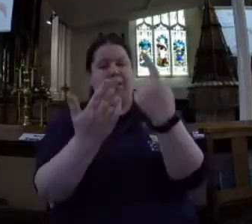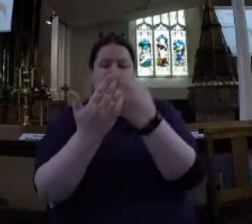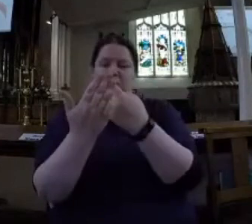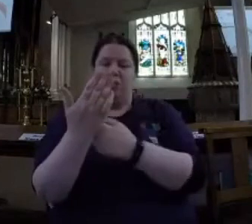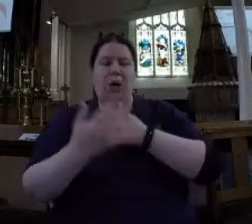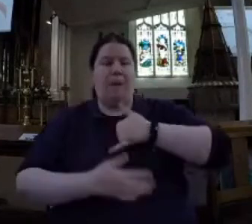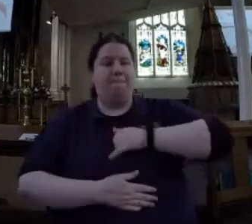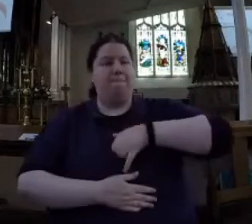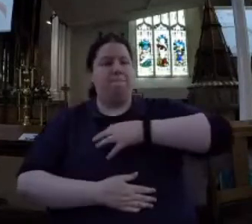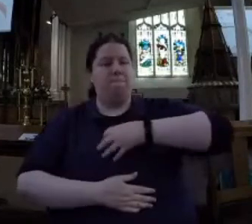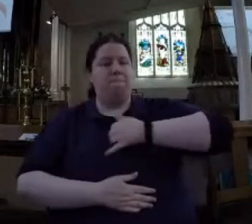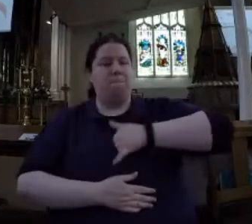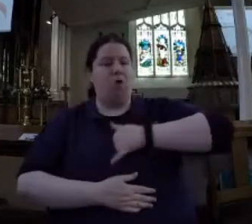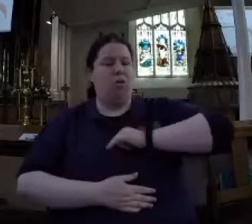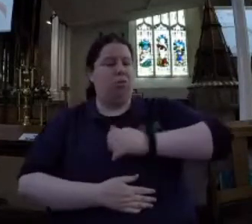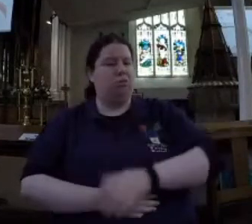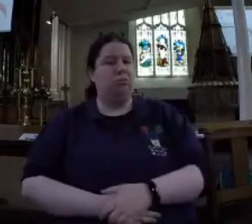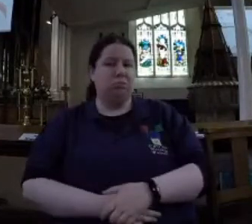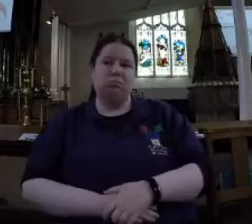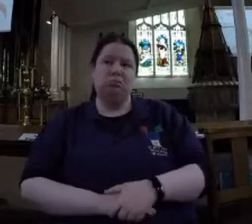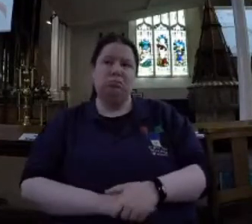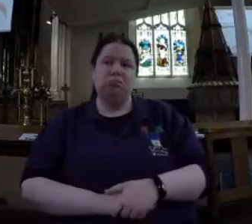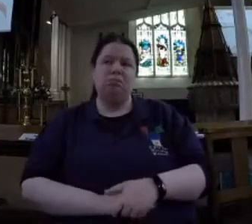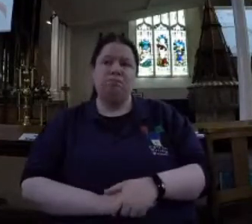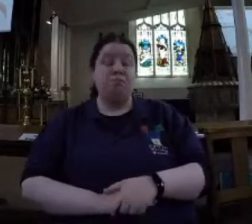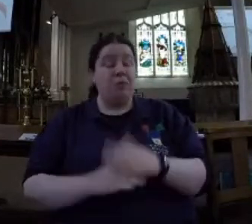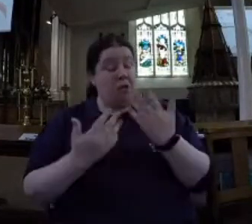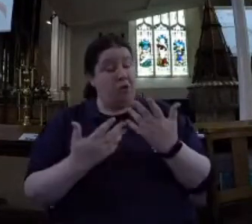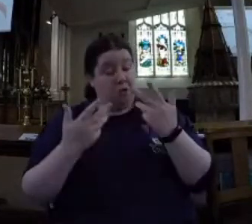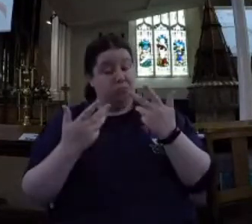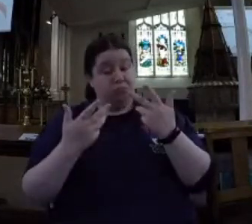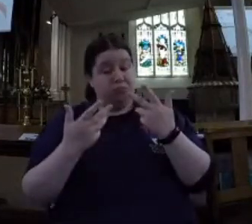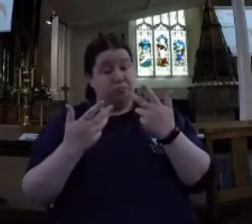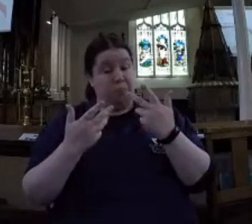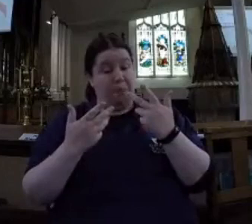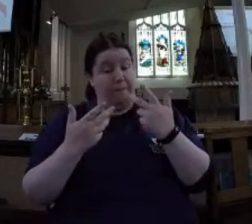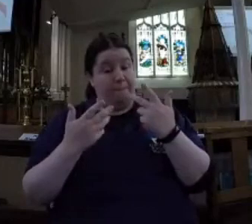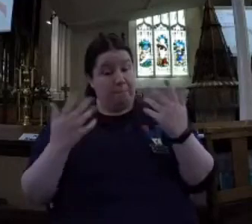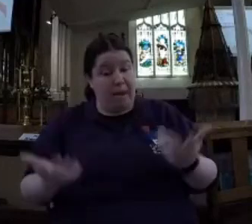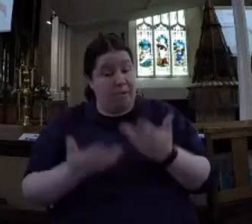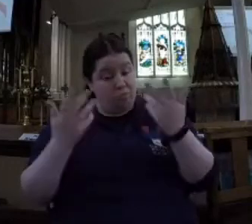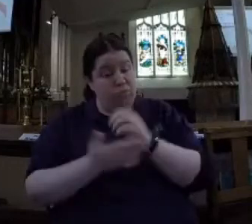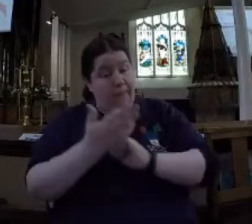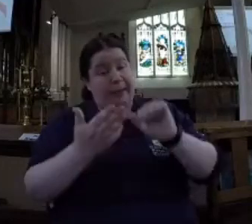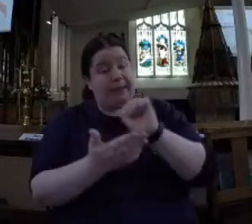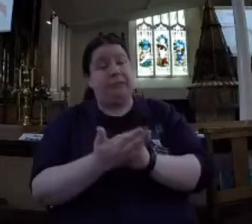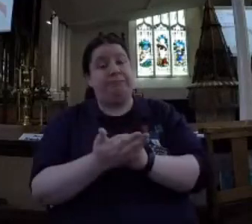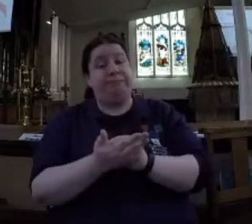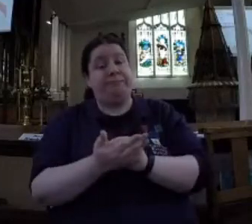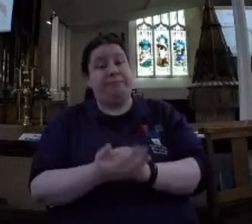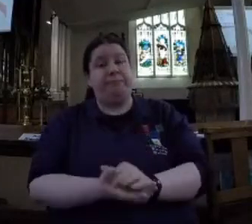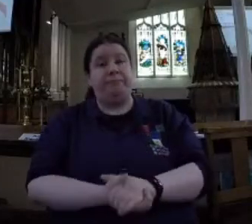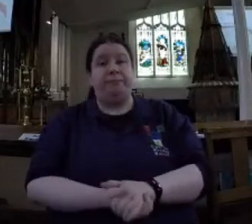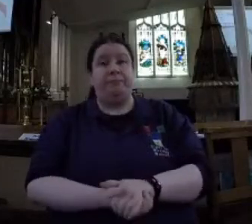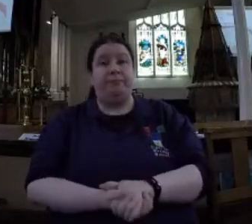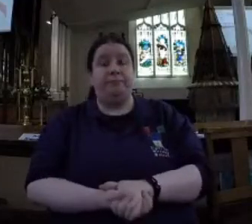our morals. And if we're going to play the game to the best of our ability, we need to play with integrity.